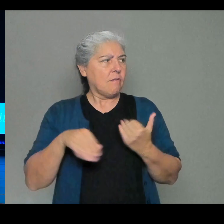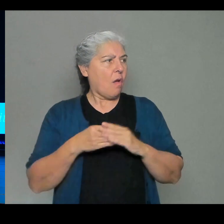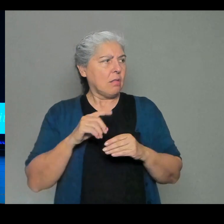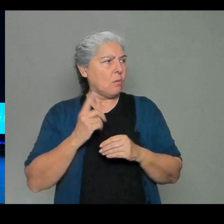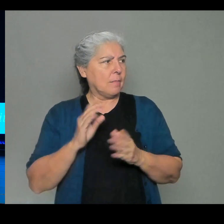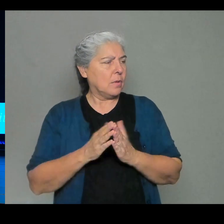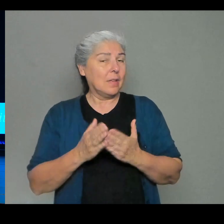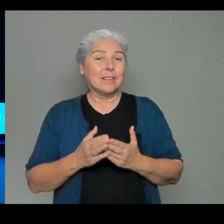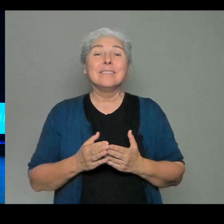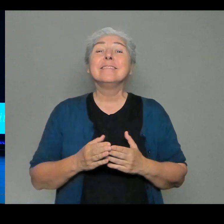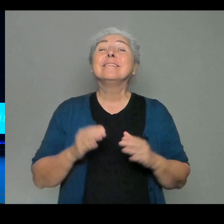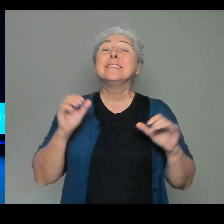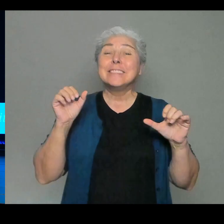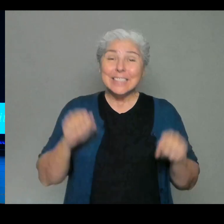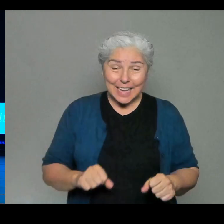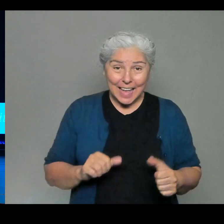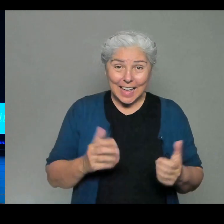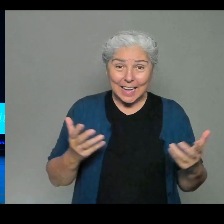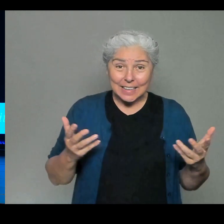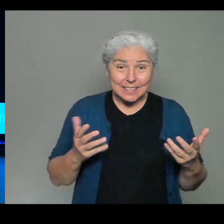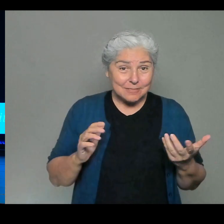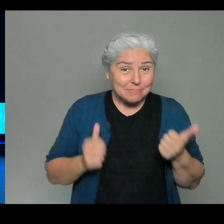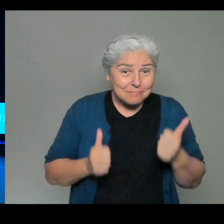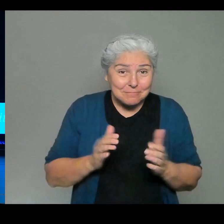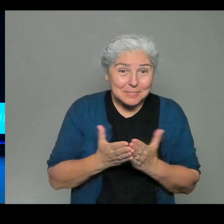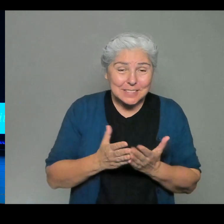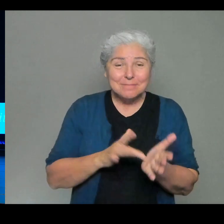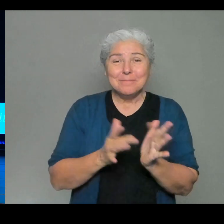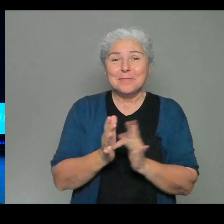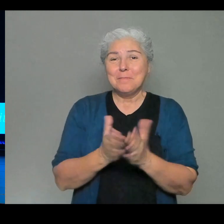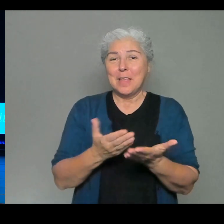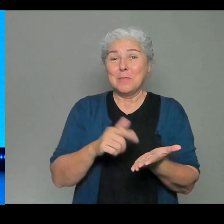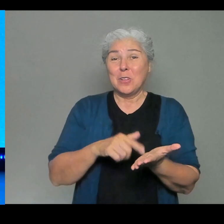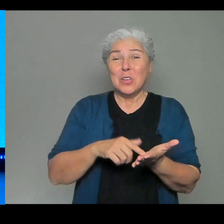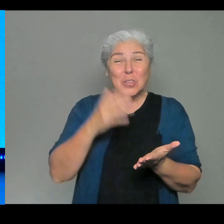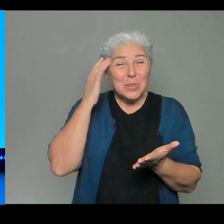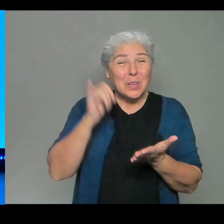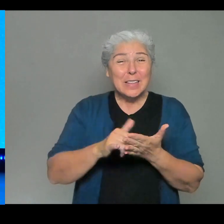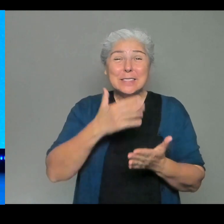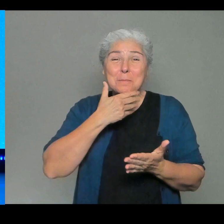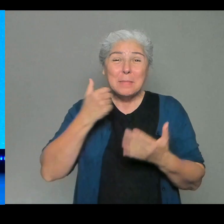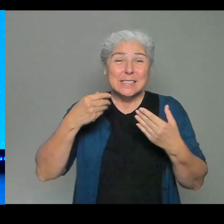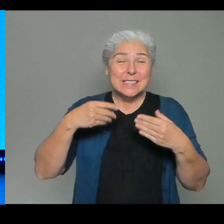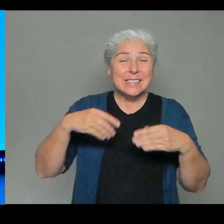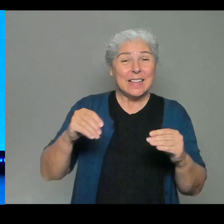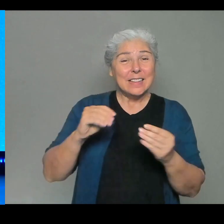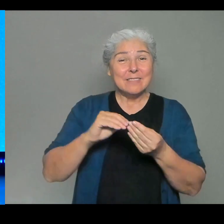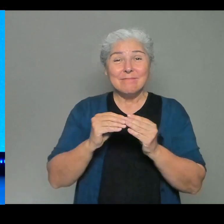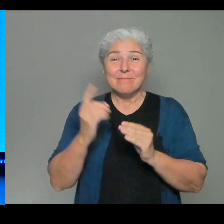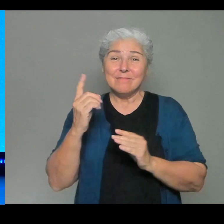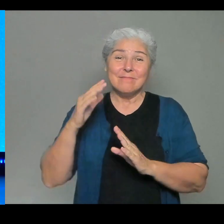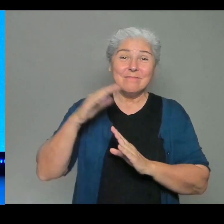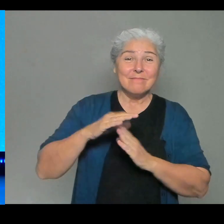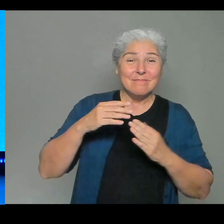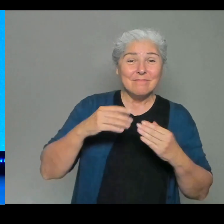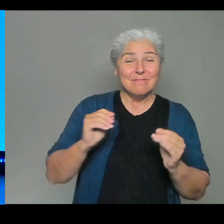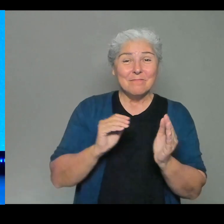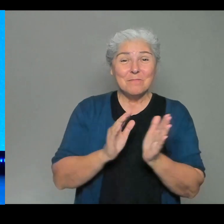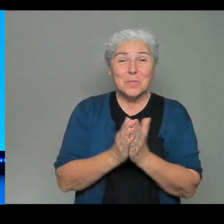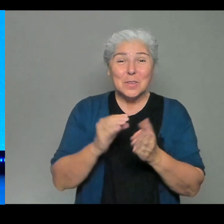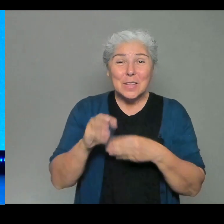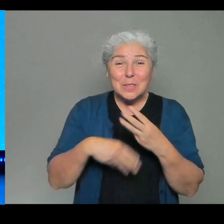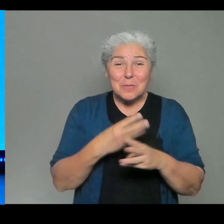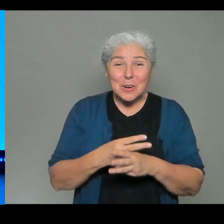know the Bible. The Bible has it all. And by the way, it's the best-selling book ever written in the history of the world.